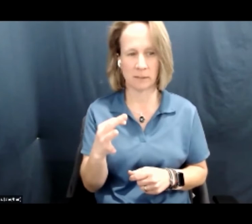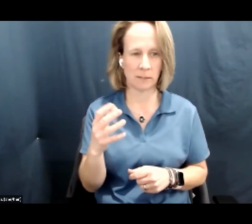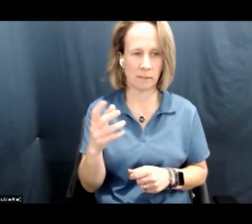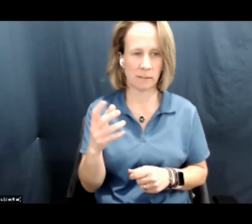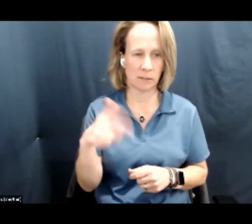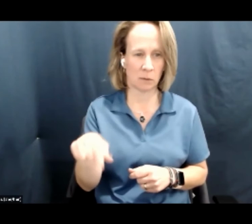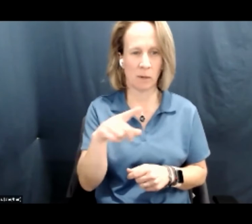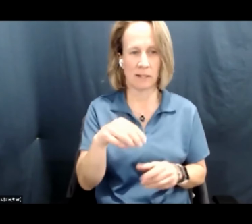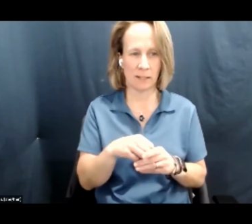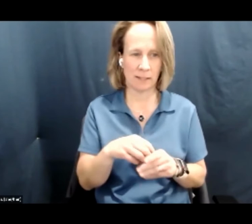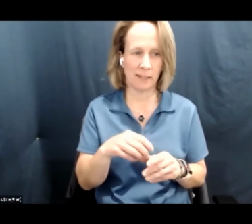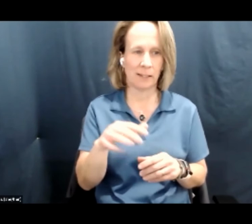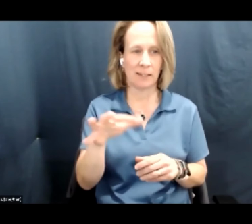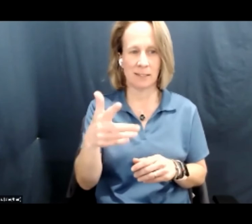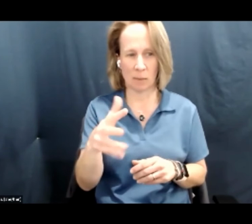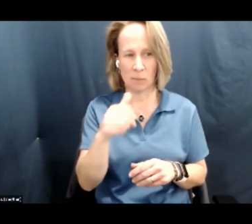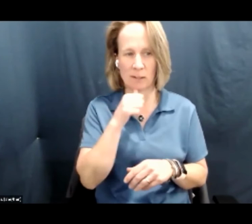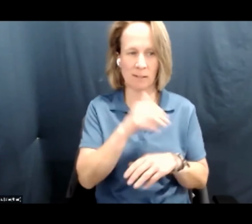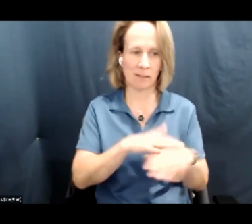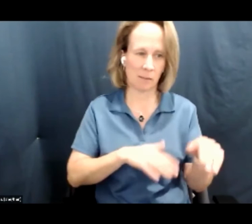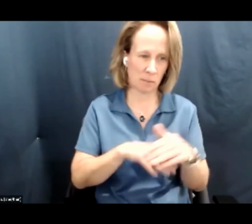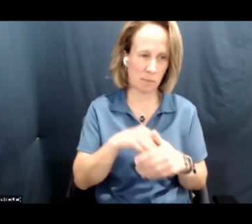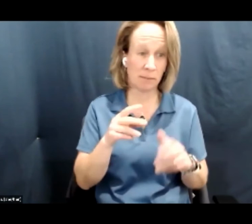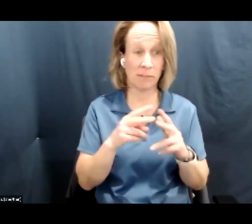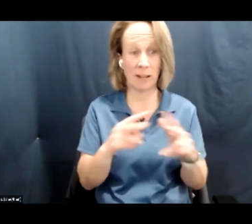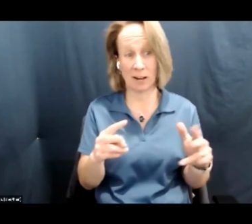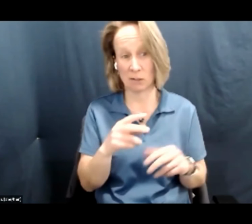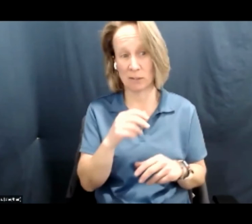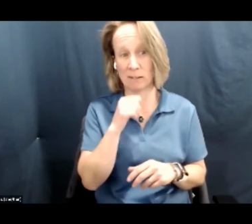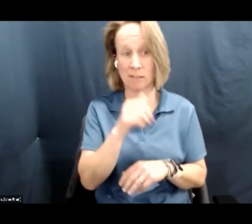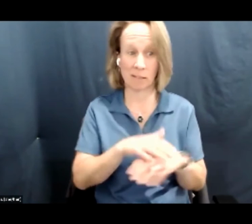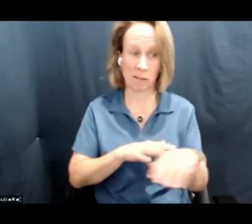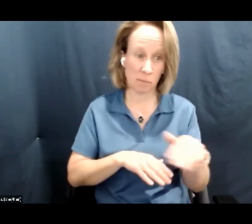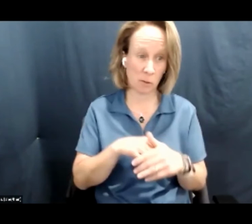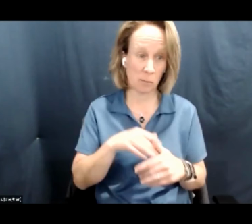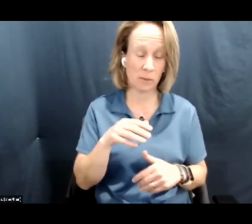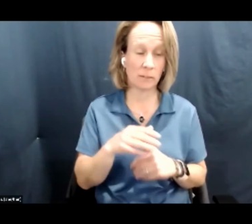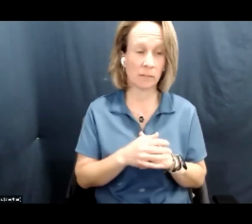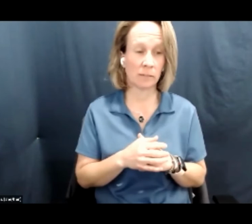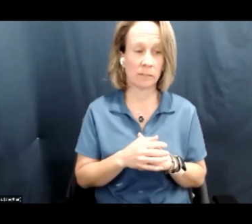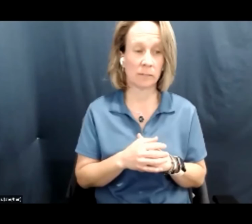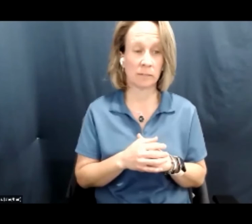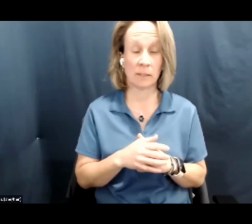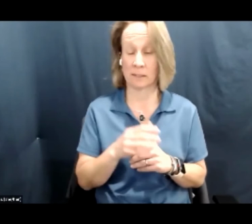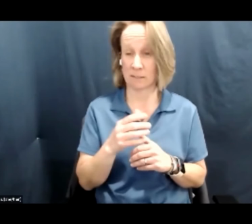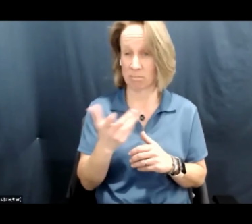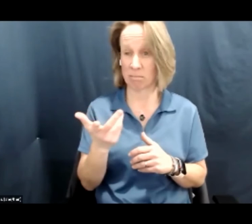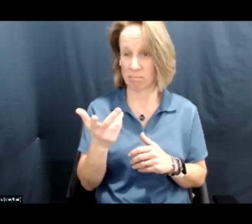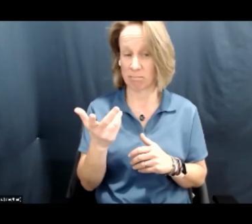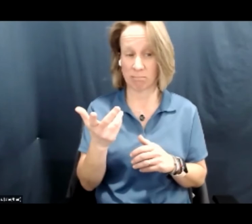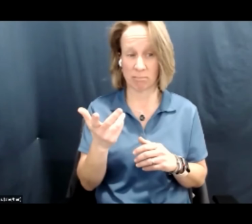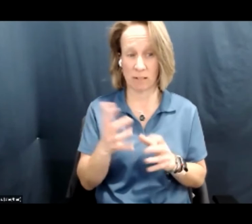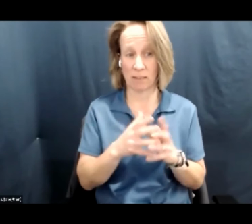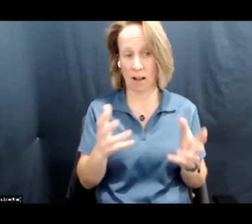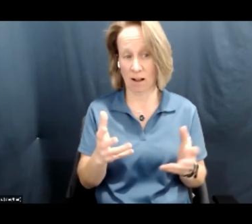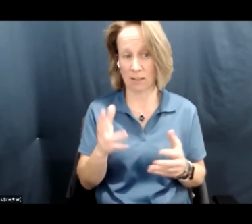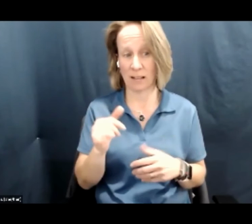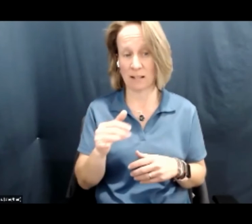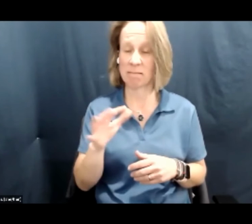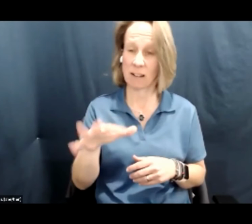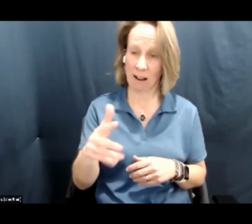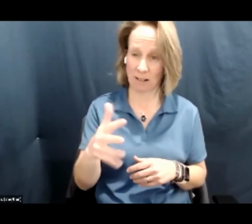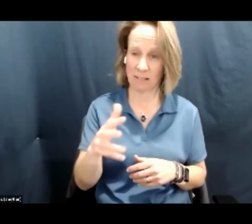somewhat uncomfortable, very uncomfortable range. A good chunk are somewhat comfortable, and there's another good chunk that's